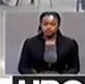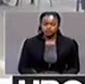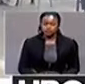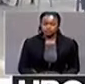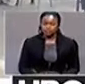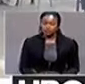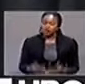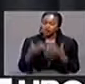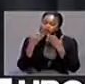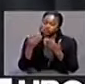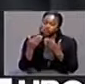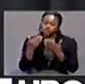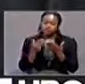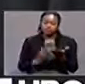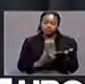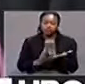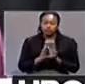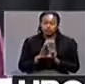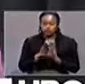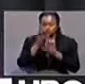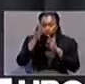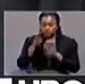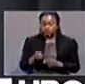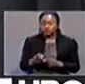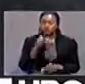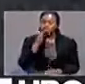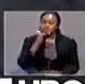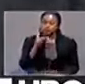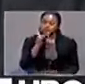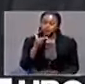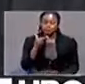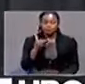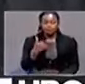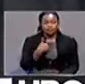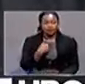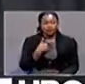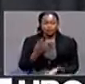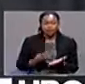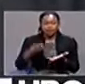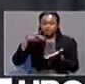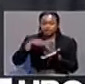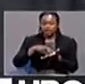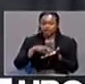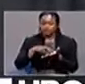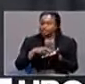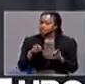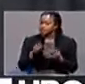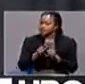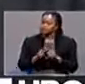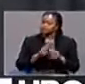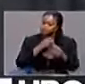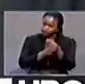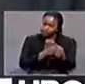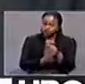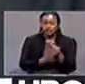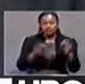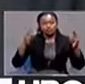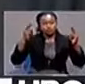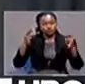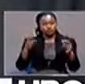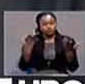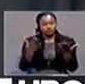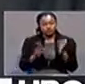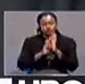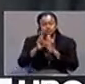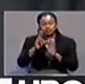Thank you, Right Honorable Speaker. I stand up here to second the motion. On behalf of